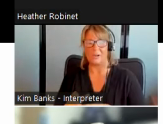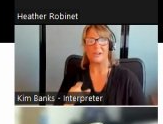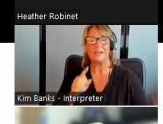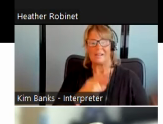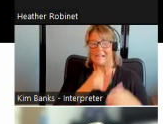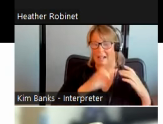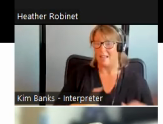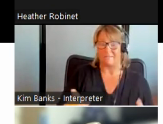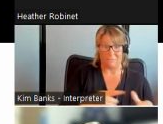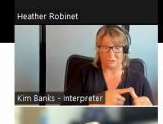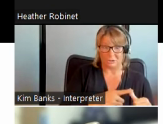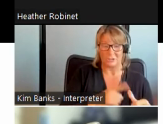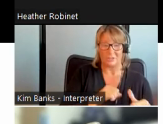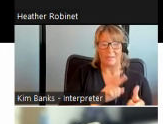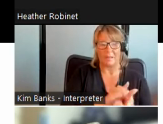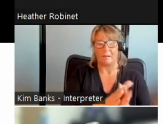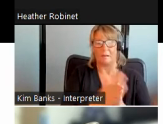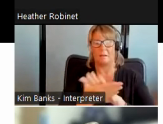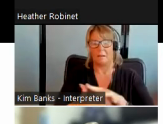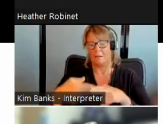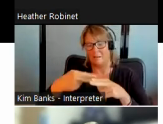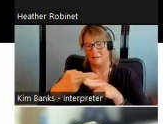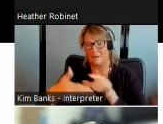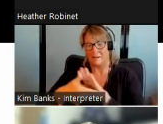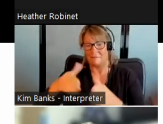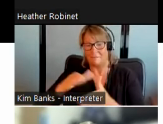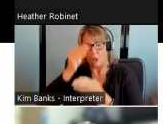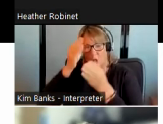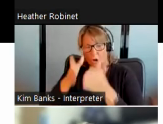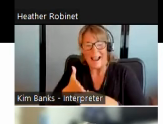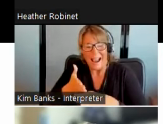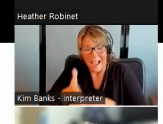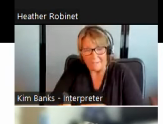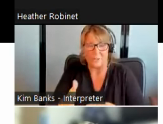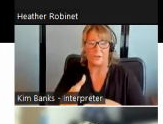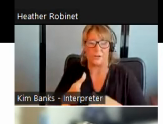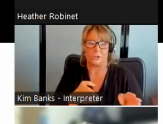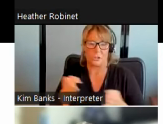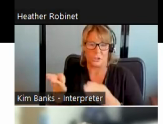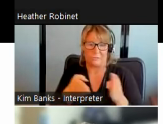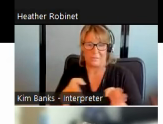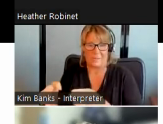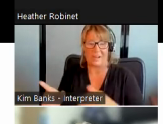have a service plan in literacy and basic skills, but they have a client record first that